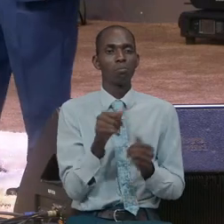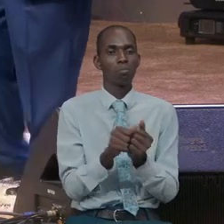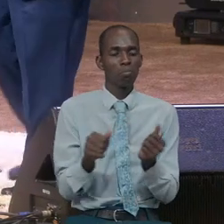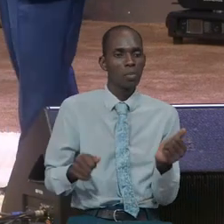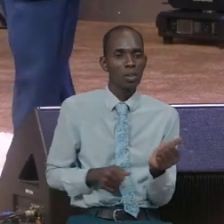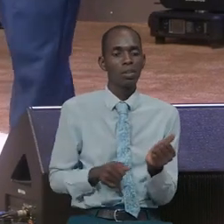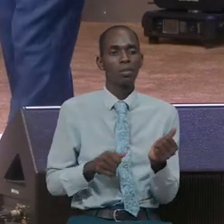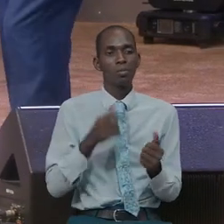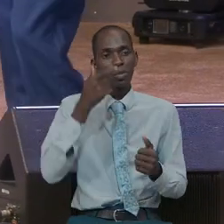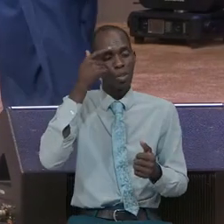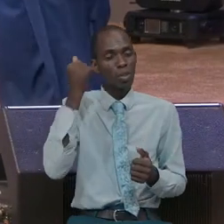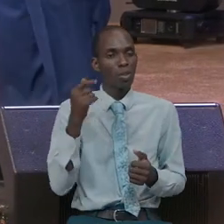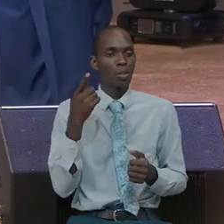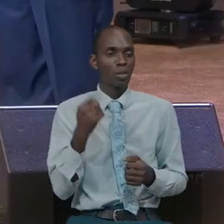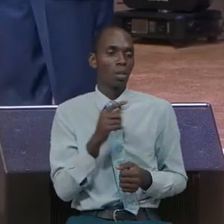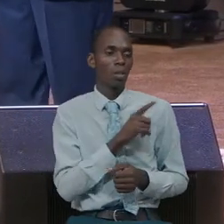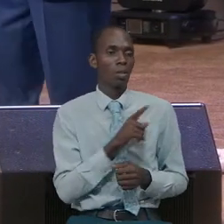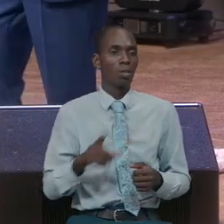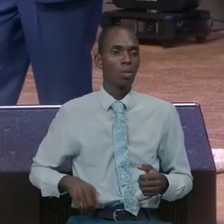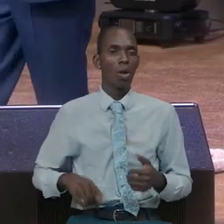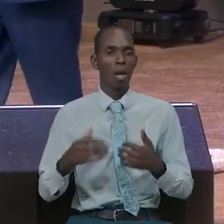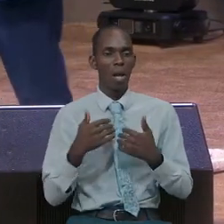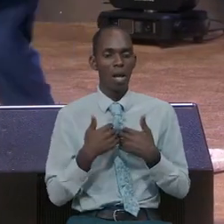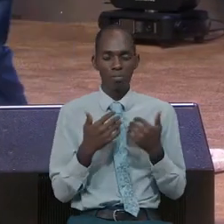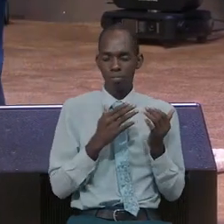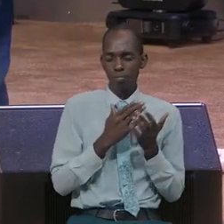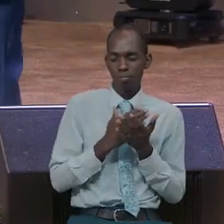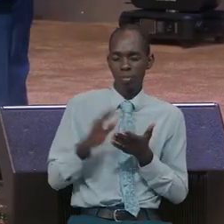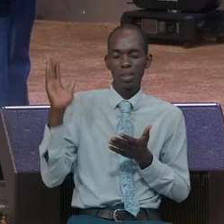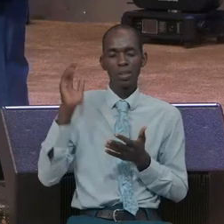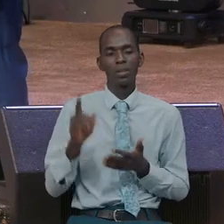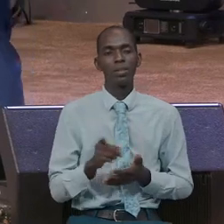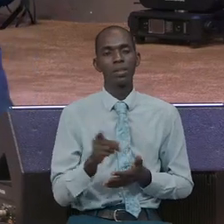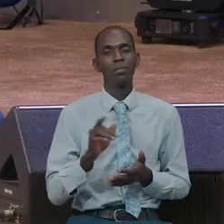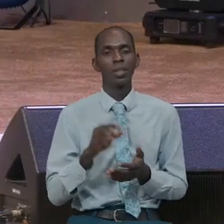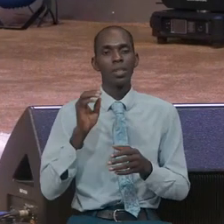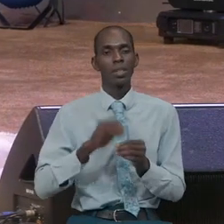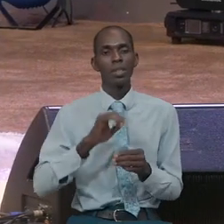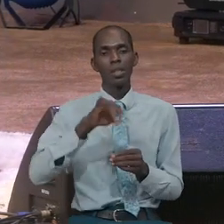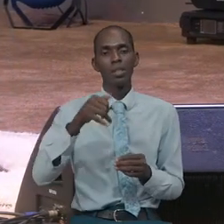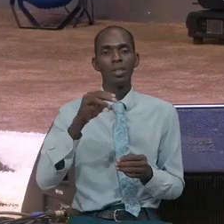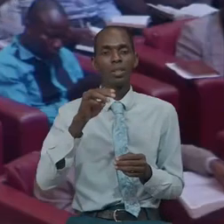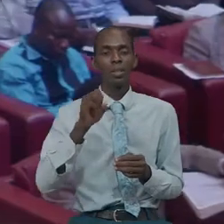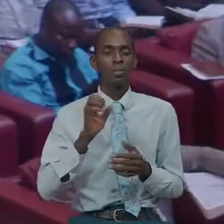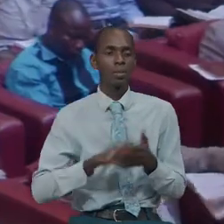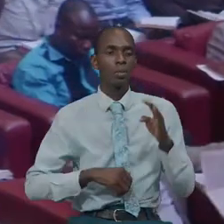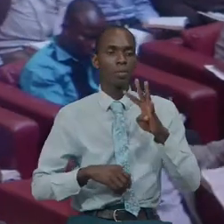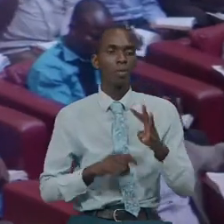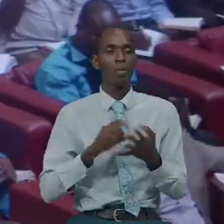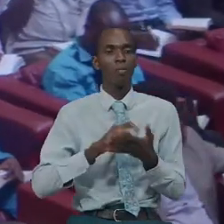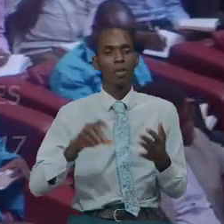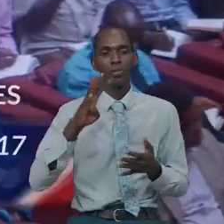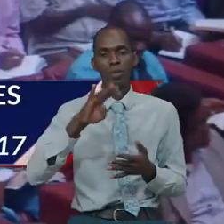them, because the Lord has rejected them. In James chapter 4, verse 4,